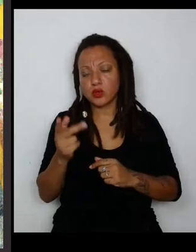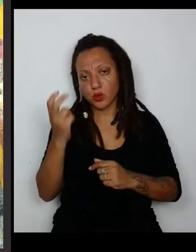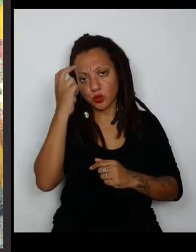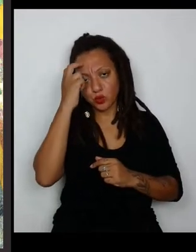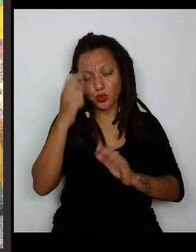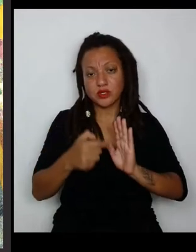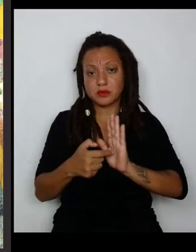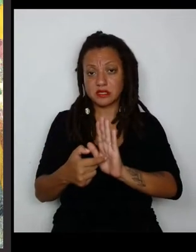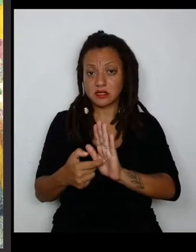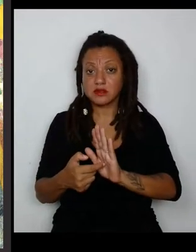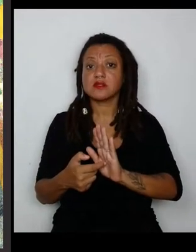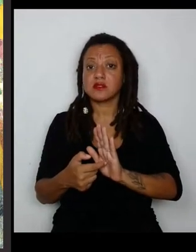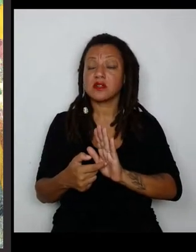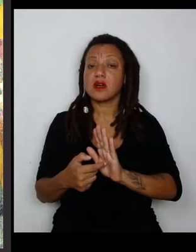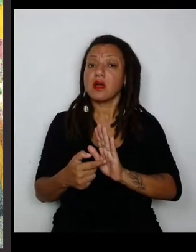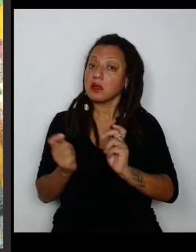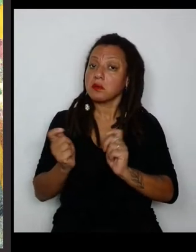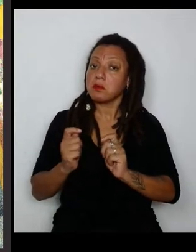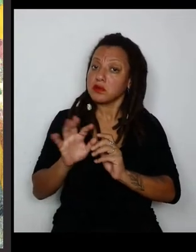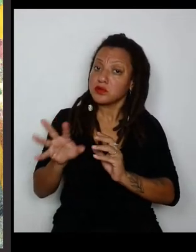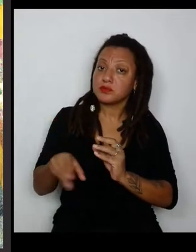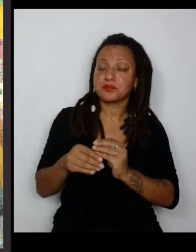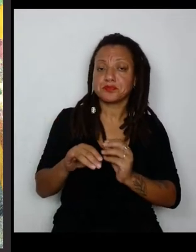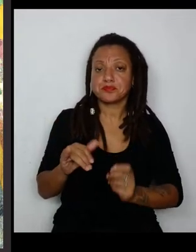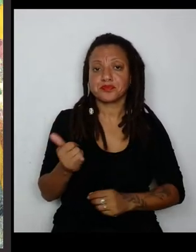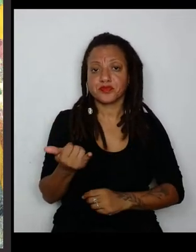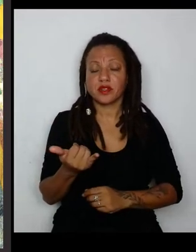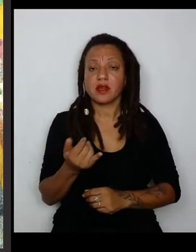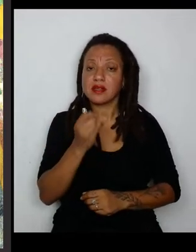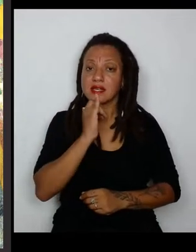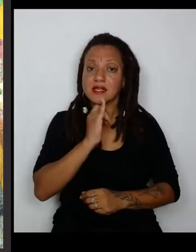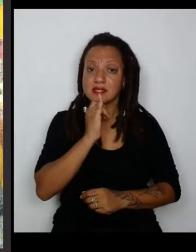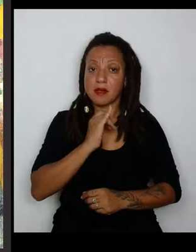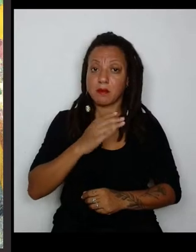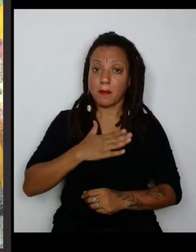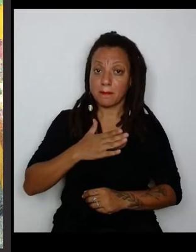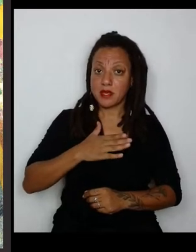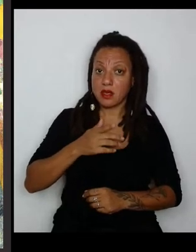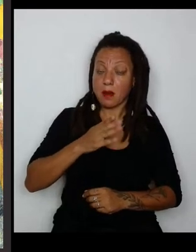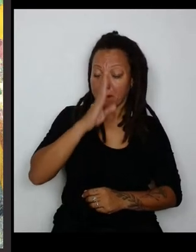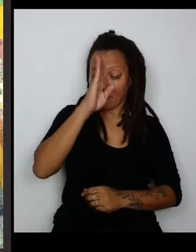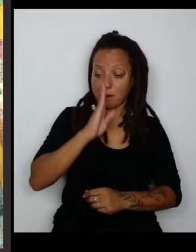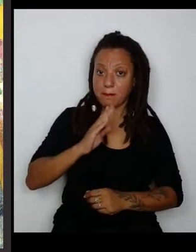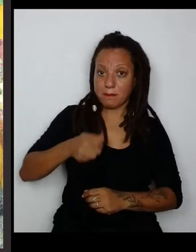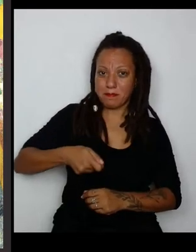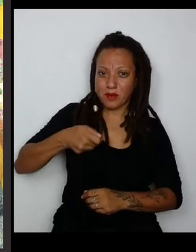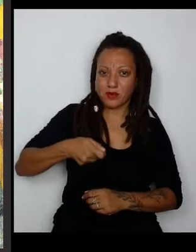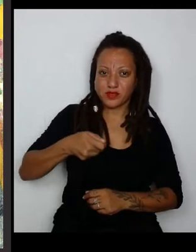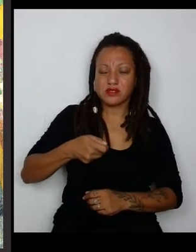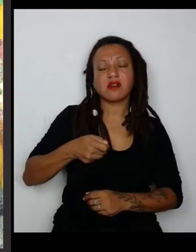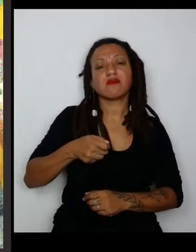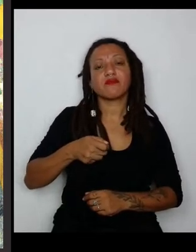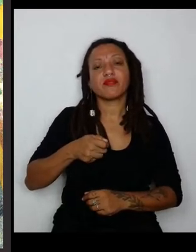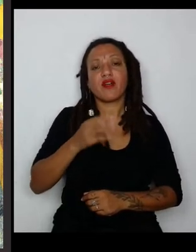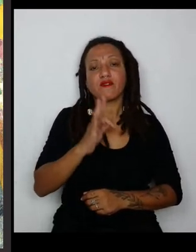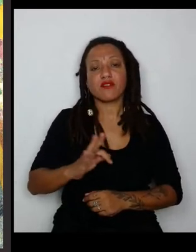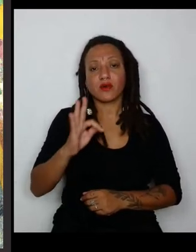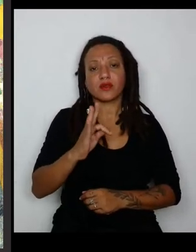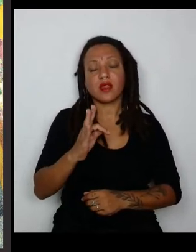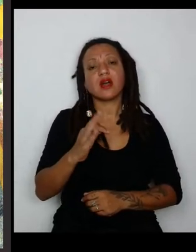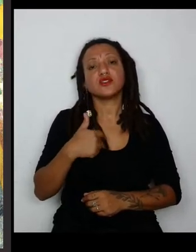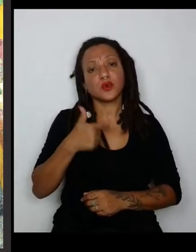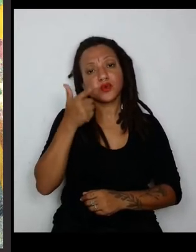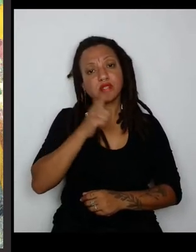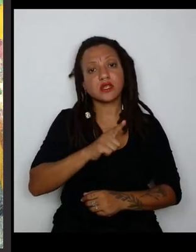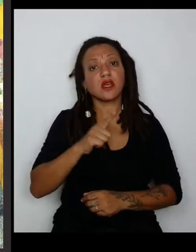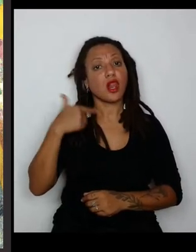from our college allowed me to stay to travel from los angeles to papierte and there i stayed at a cheap tourist hotel on the harbor between